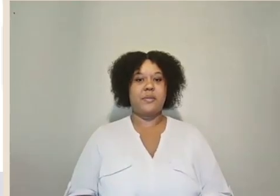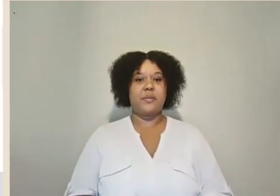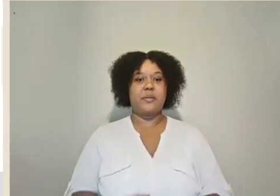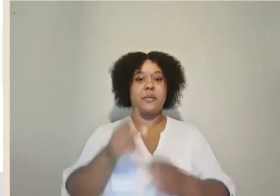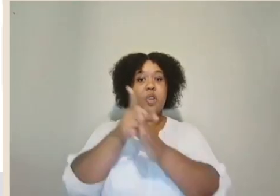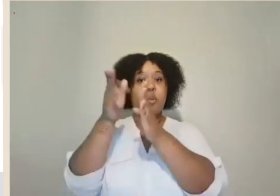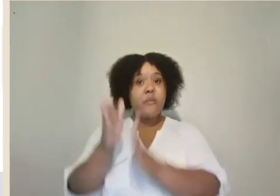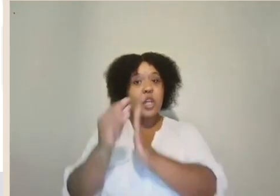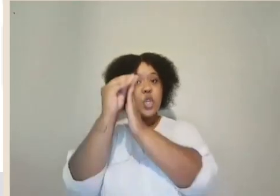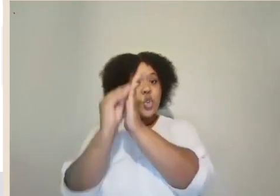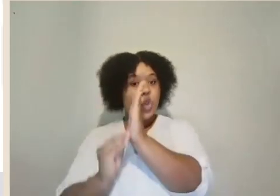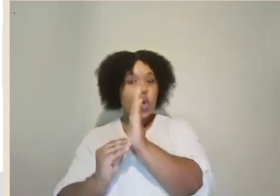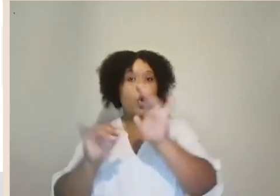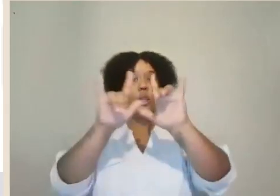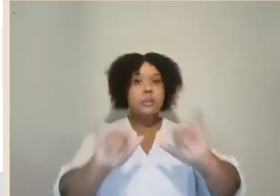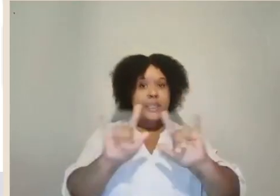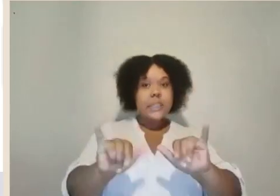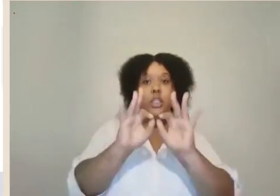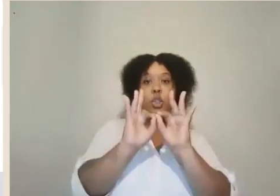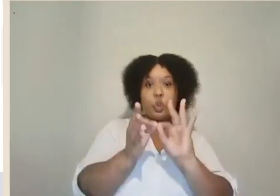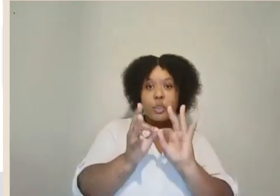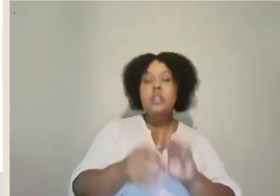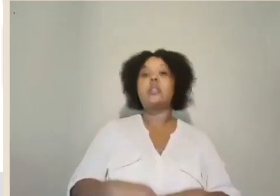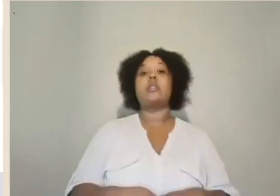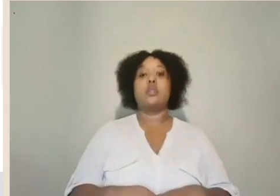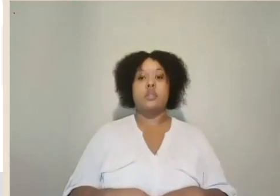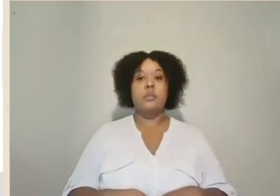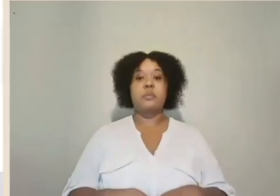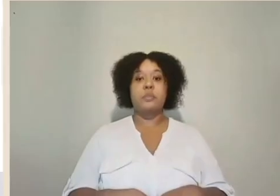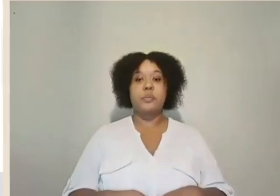Professionalism notes, simultaneous interpretation.